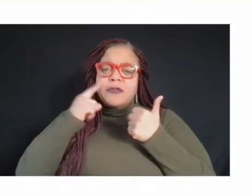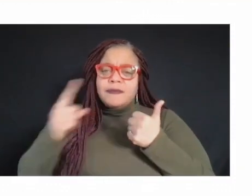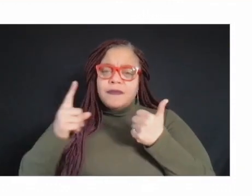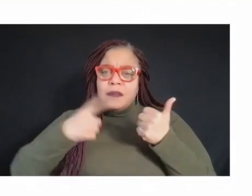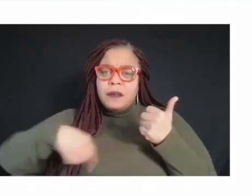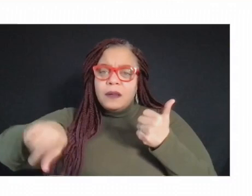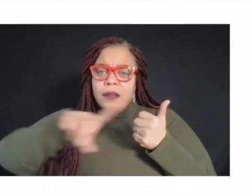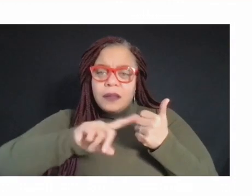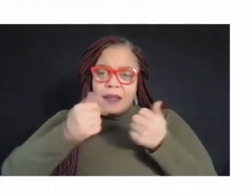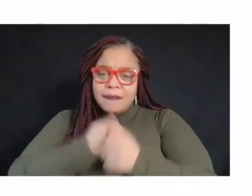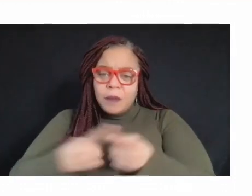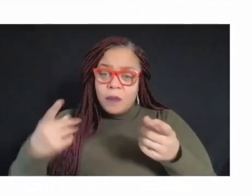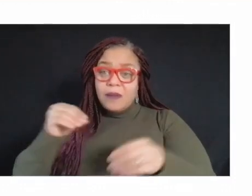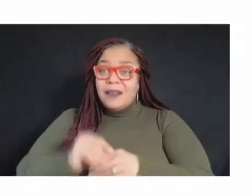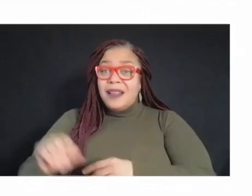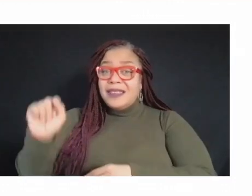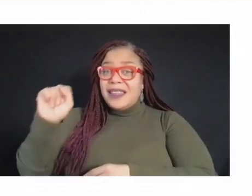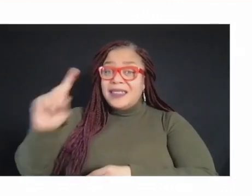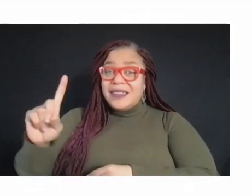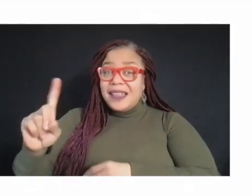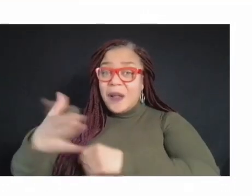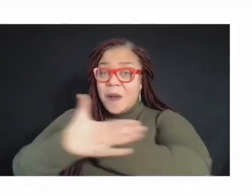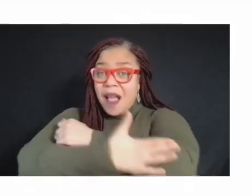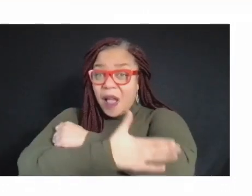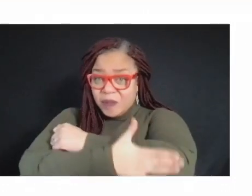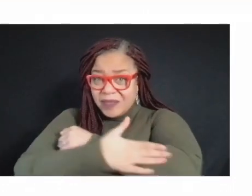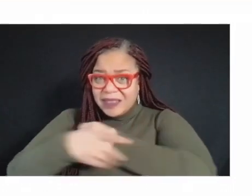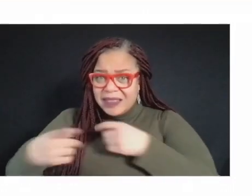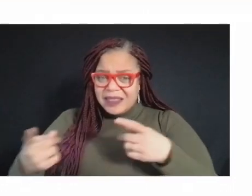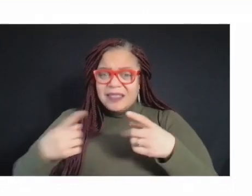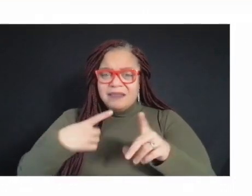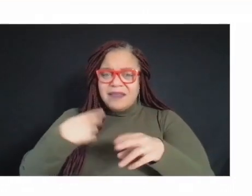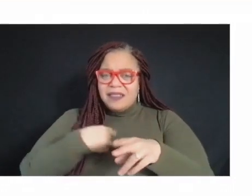numerous approaches in our response.